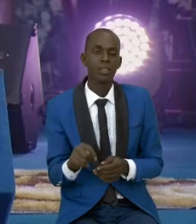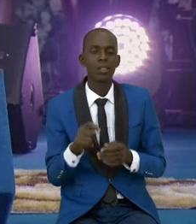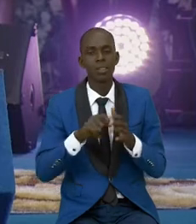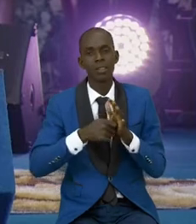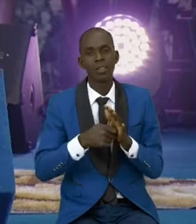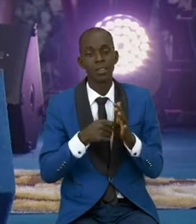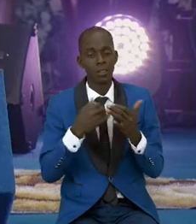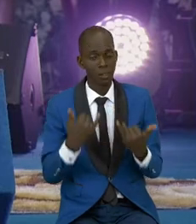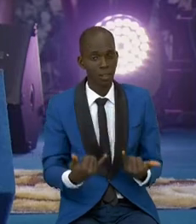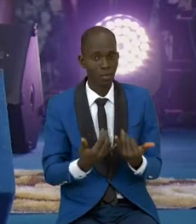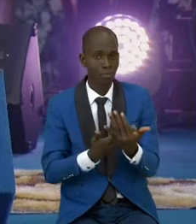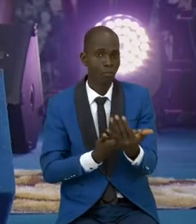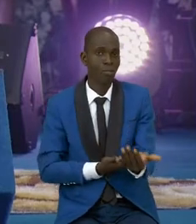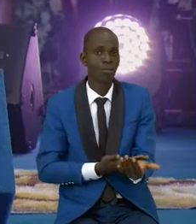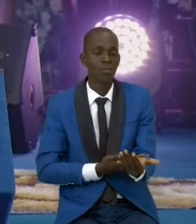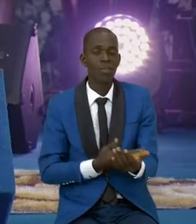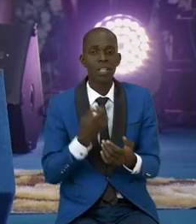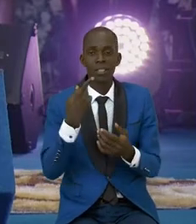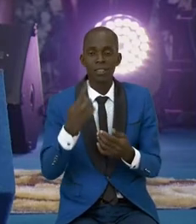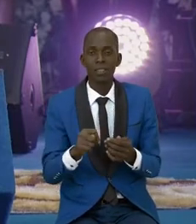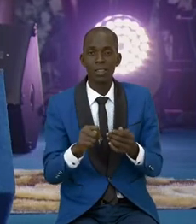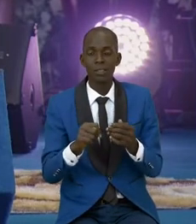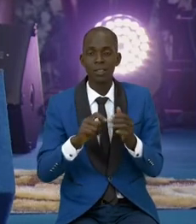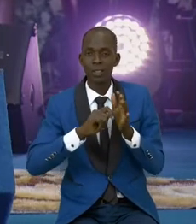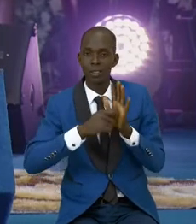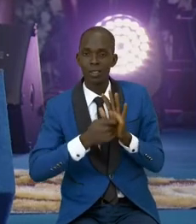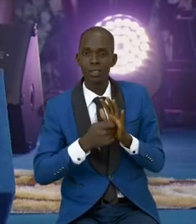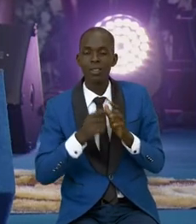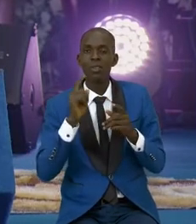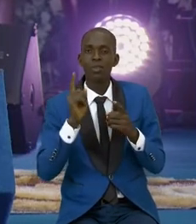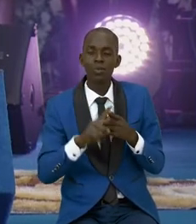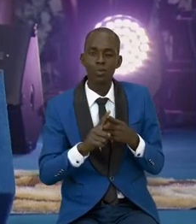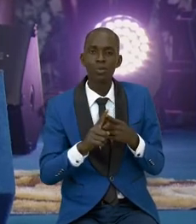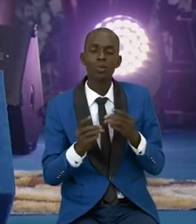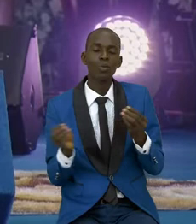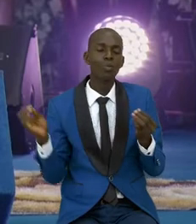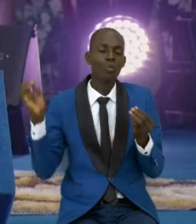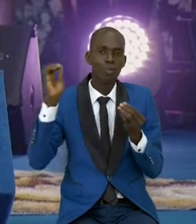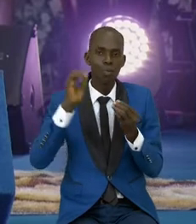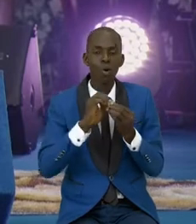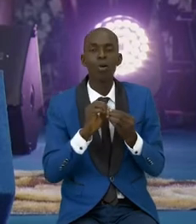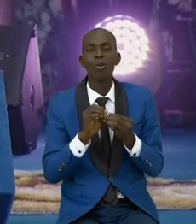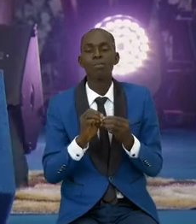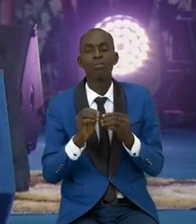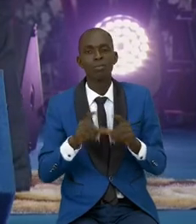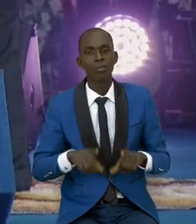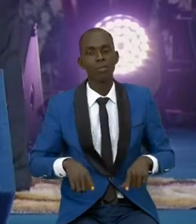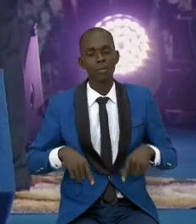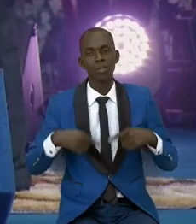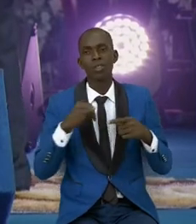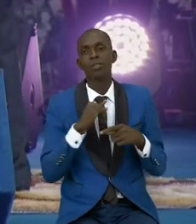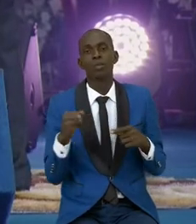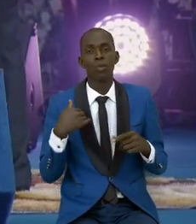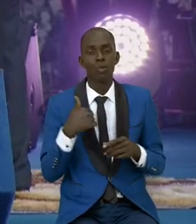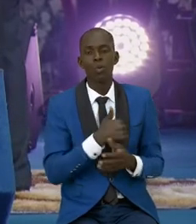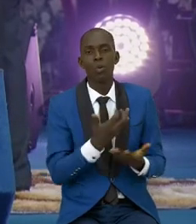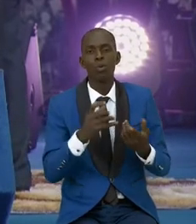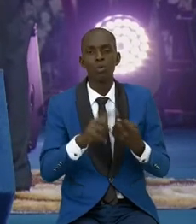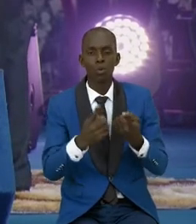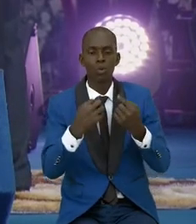morning, the key to extraordinary living. We want to come to the next